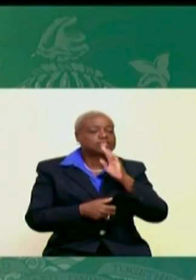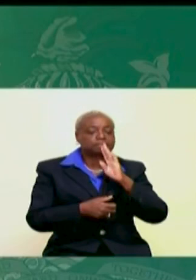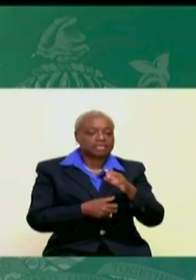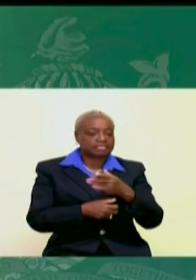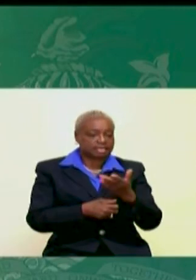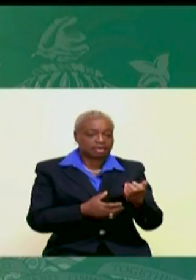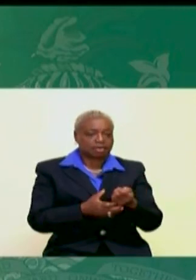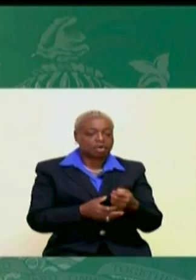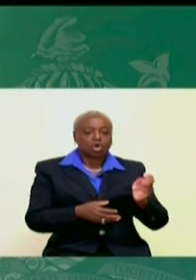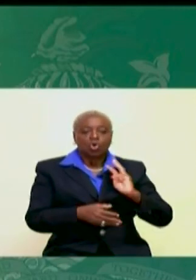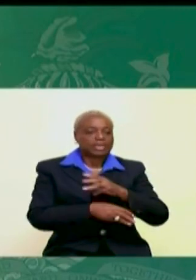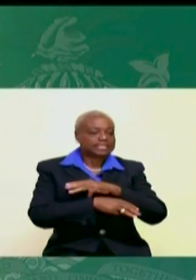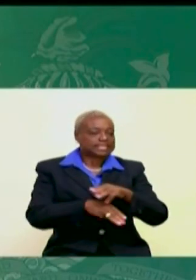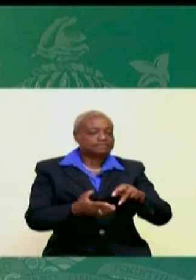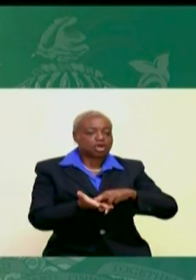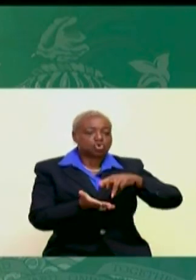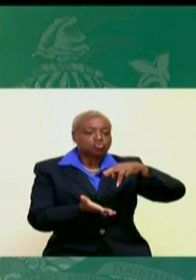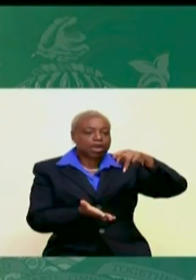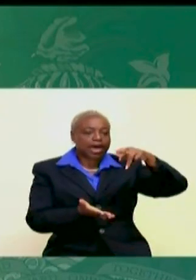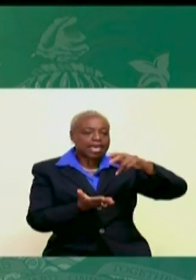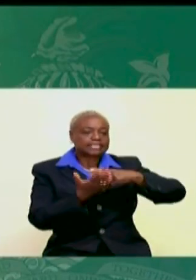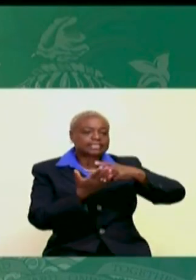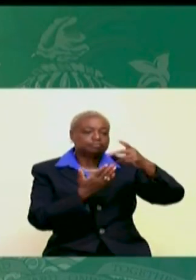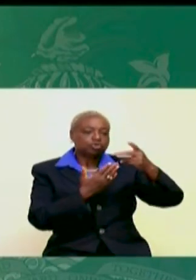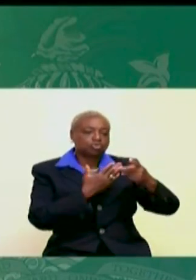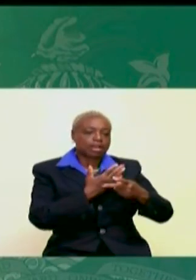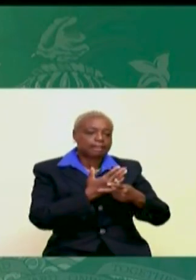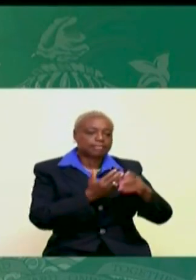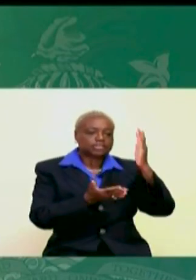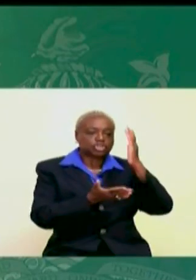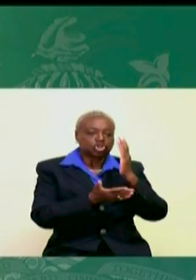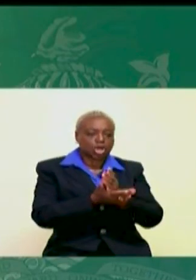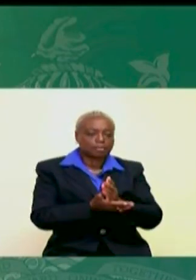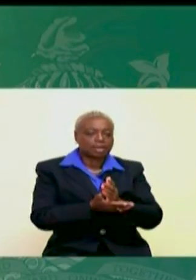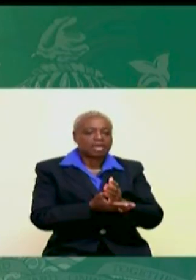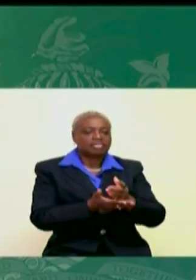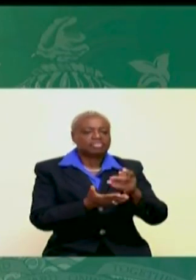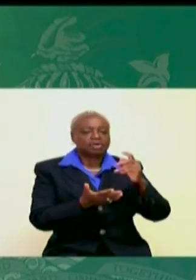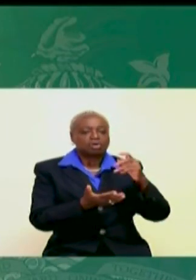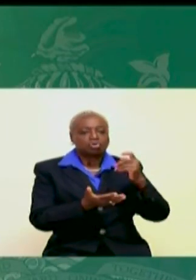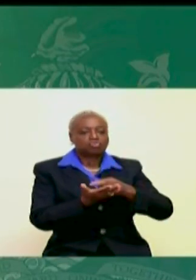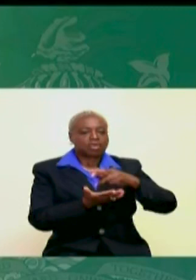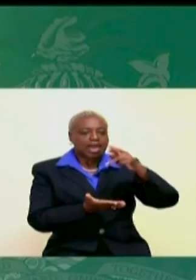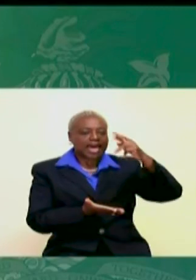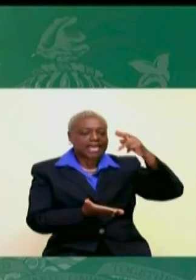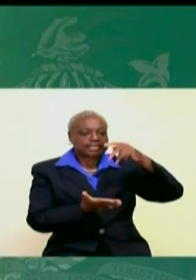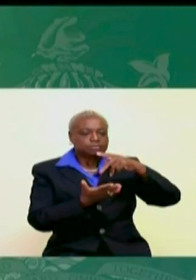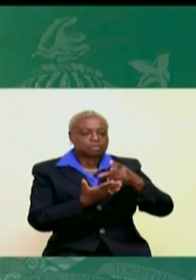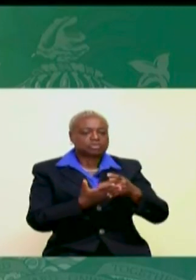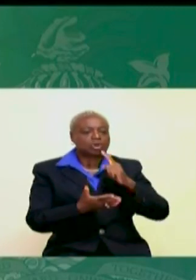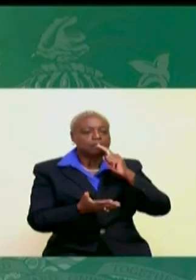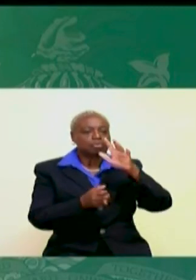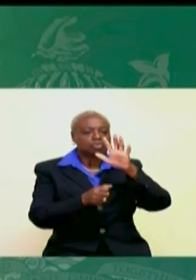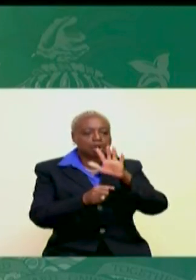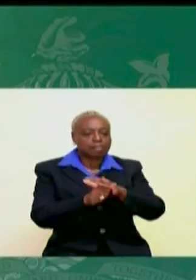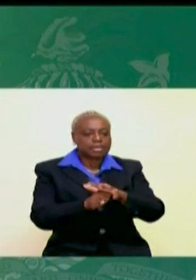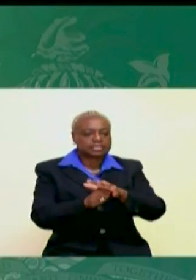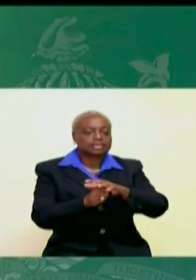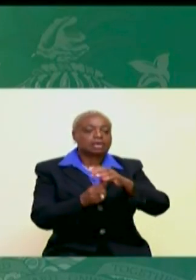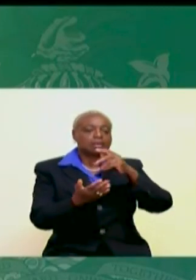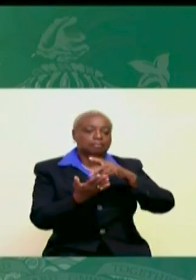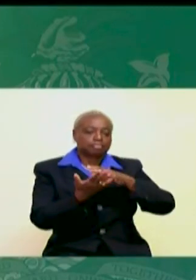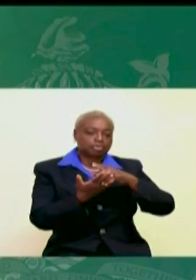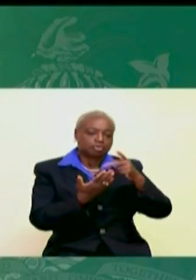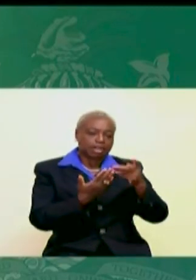RISE program, that they stopped the RISE program, went to the PROMISE program, so there's a proxy issue at times that we have to fix,